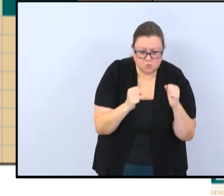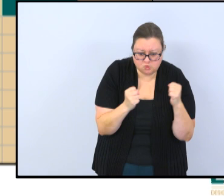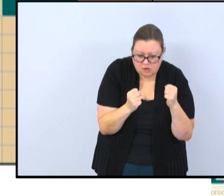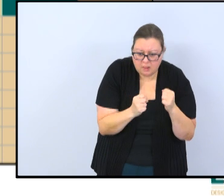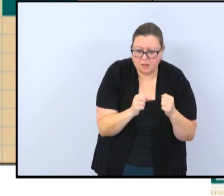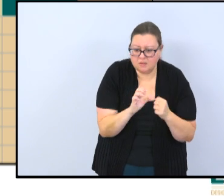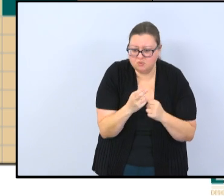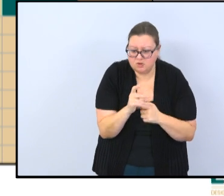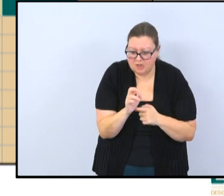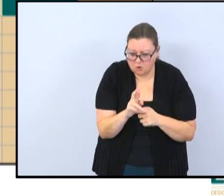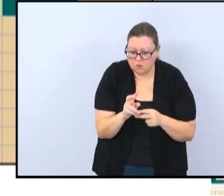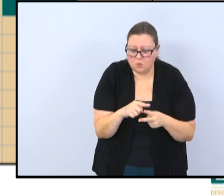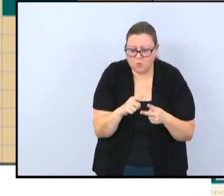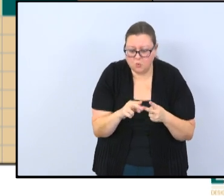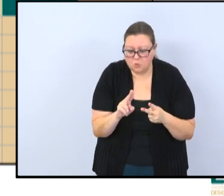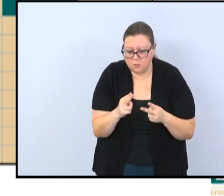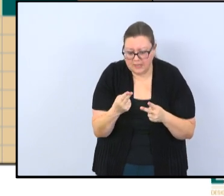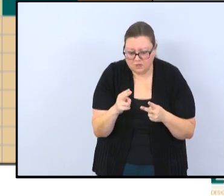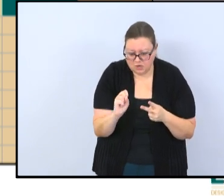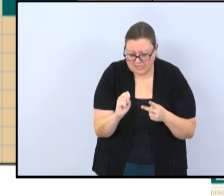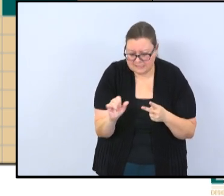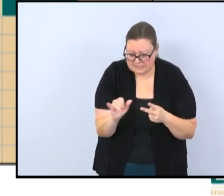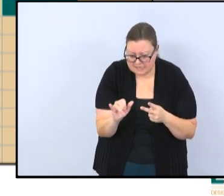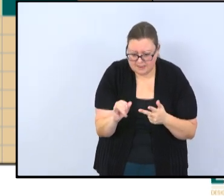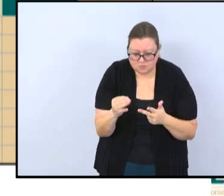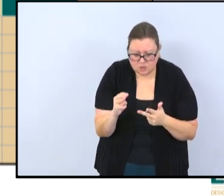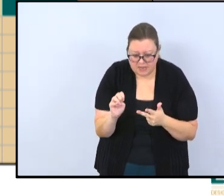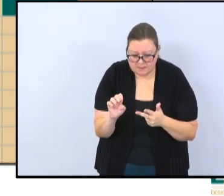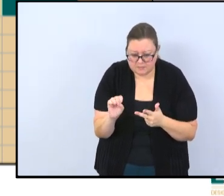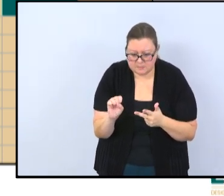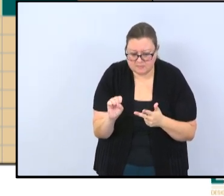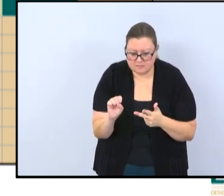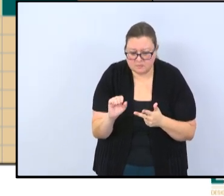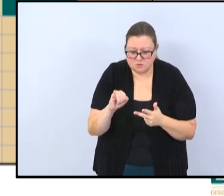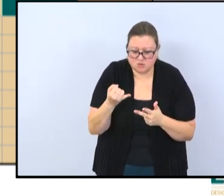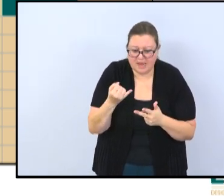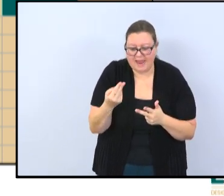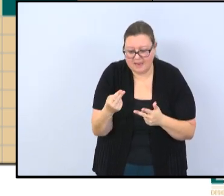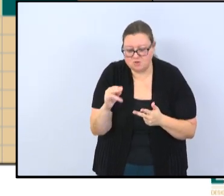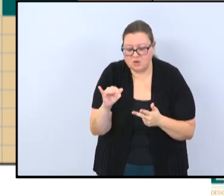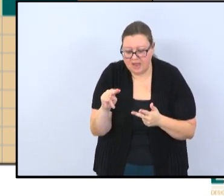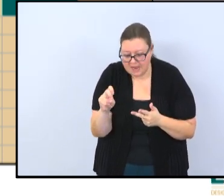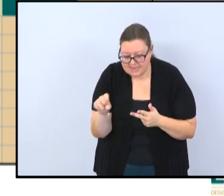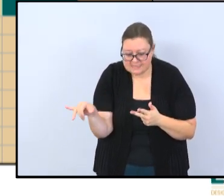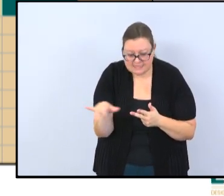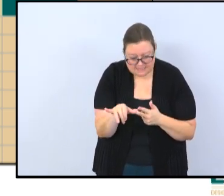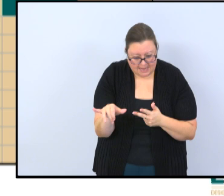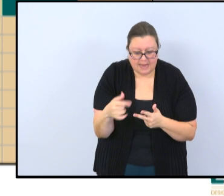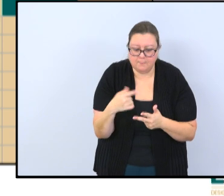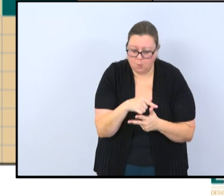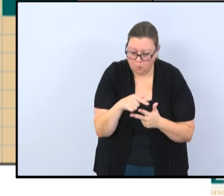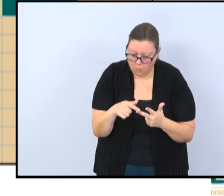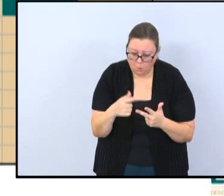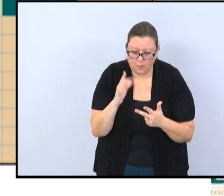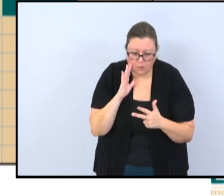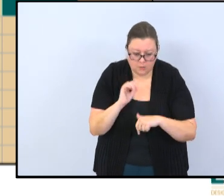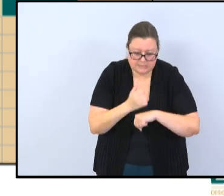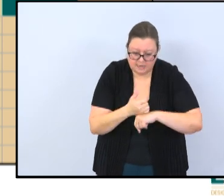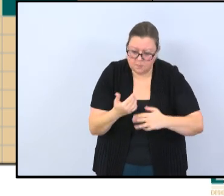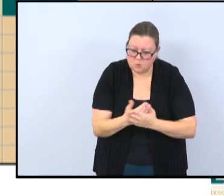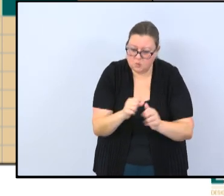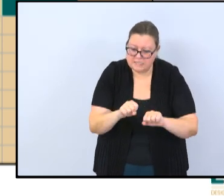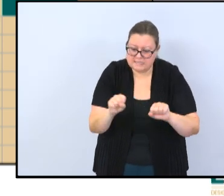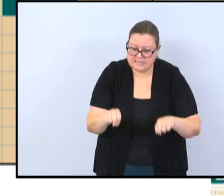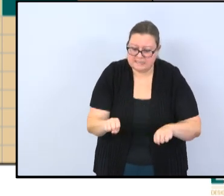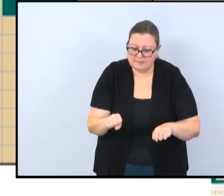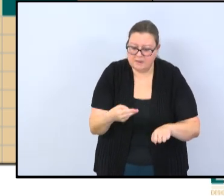Bells Hill, J. Chines, the same. So we're doing sort of a retro commissioning in those systems to